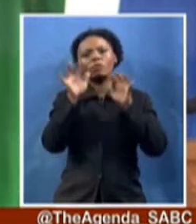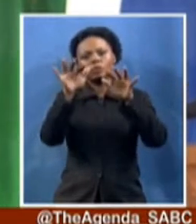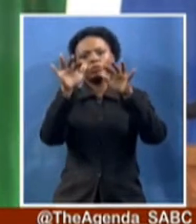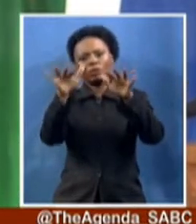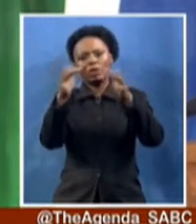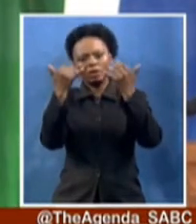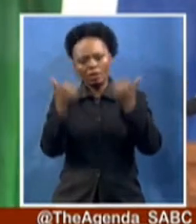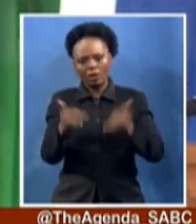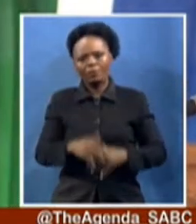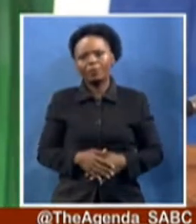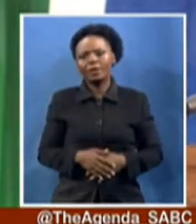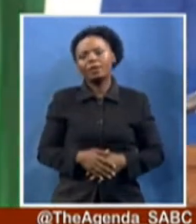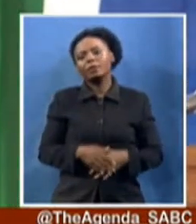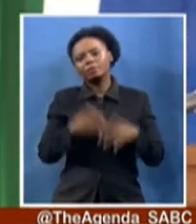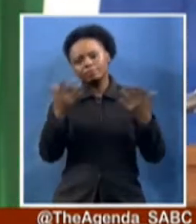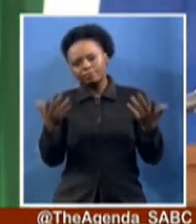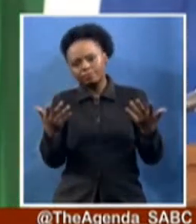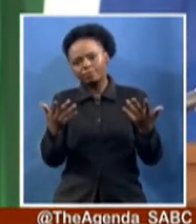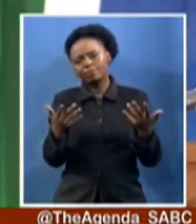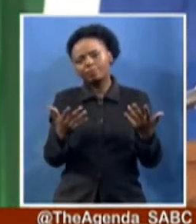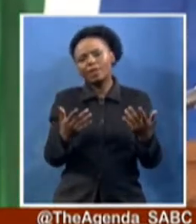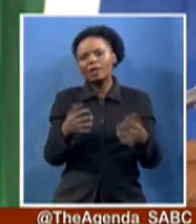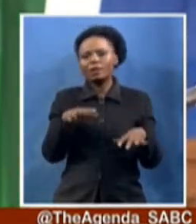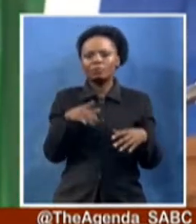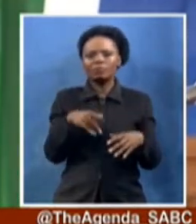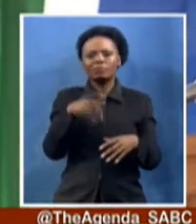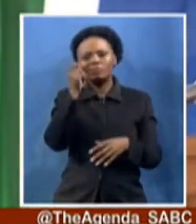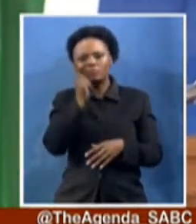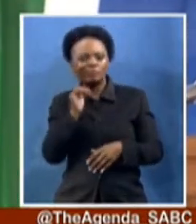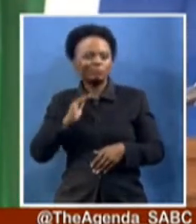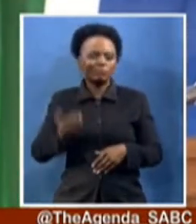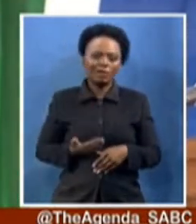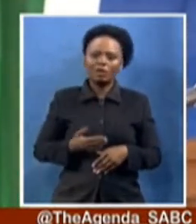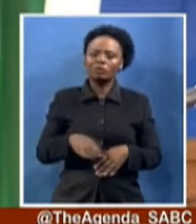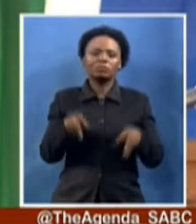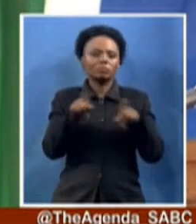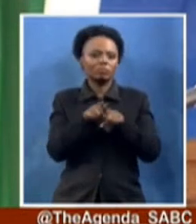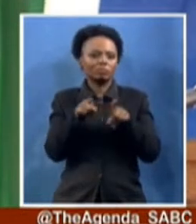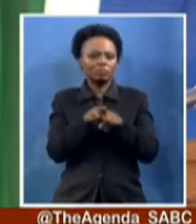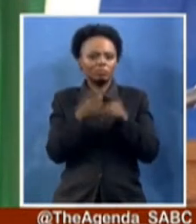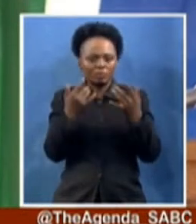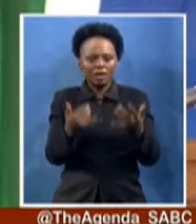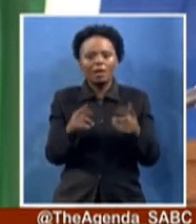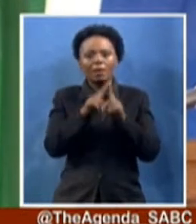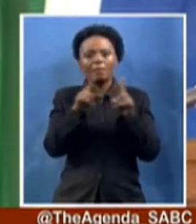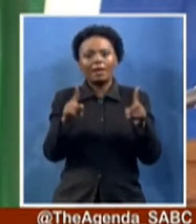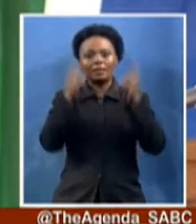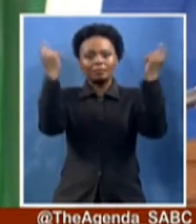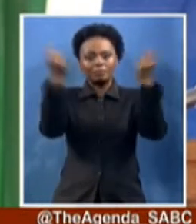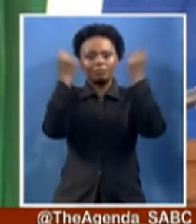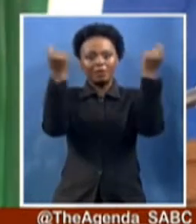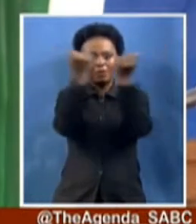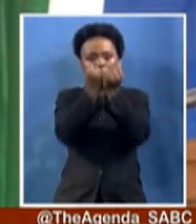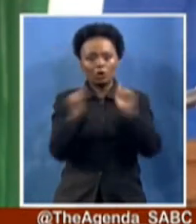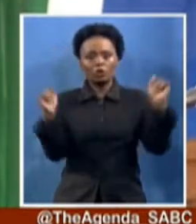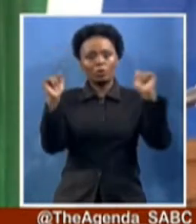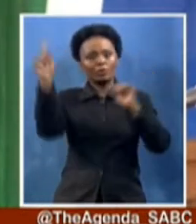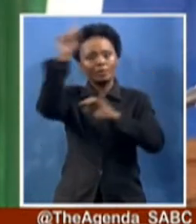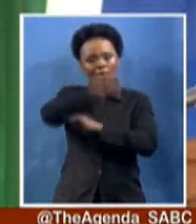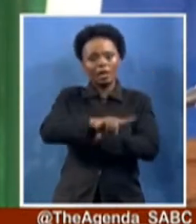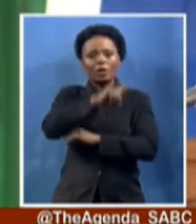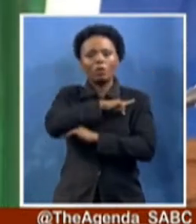sexual orientation. As we celebrate this Freedom Day, we must confront the reality that Lonwabo Jack and